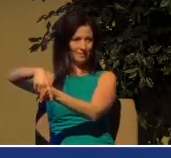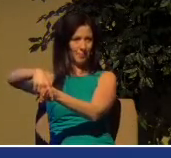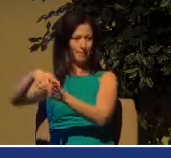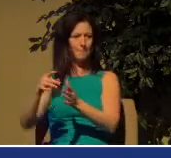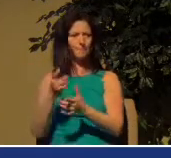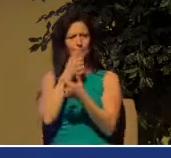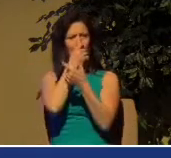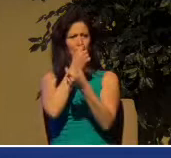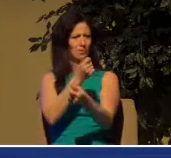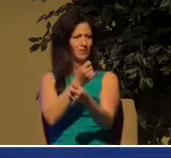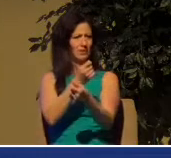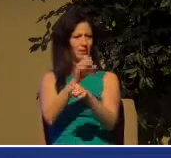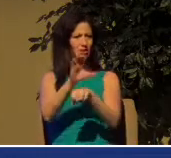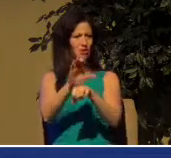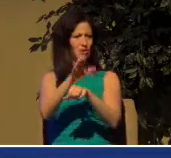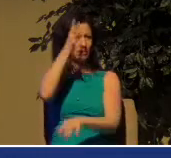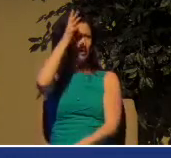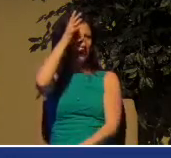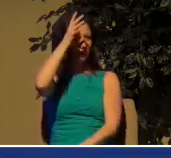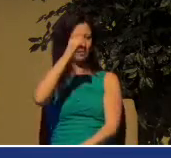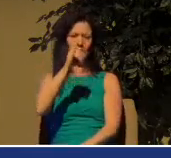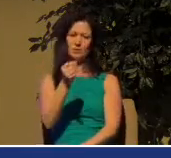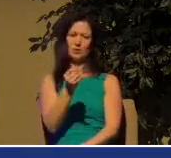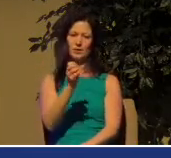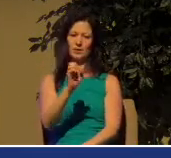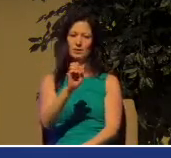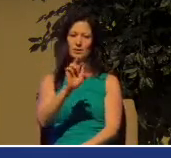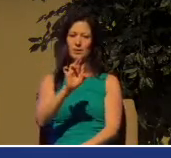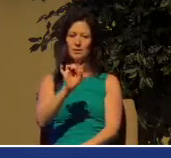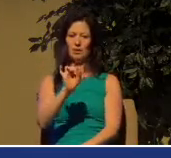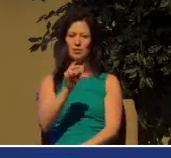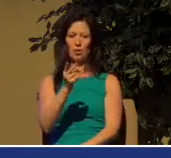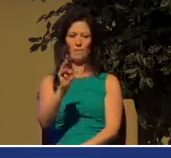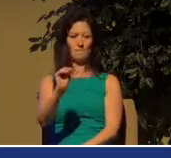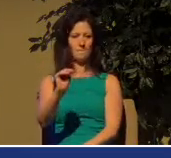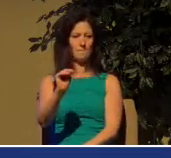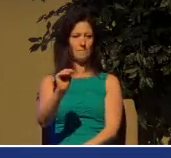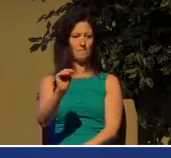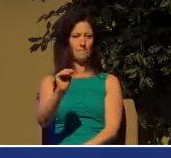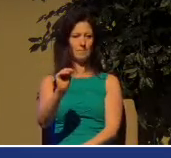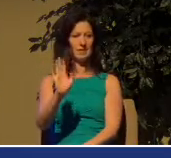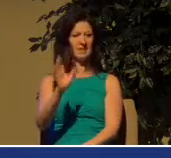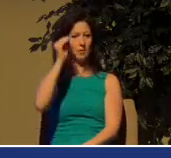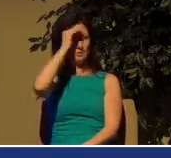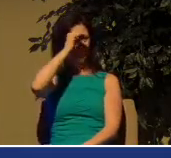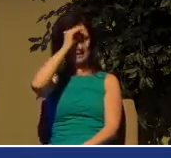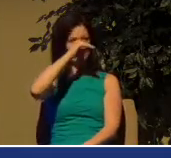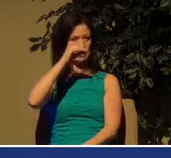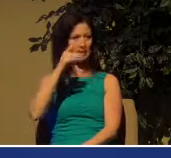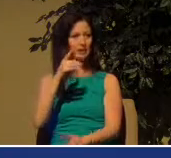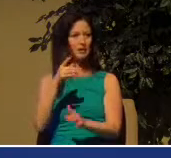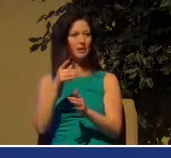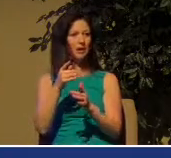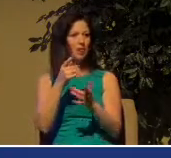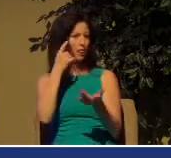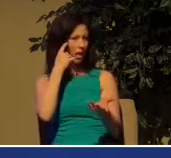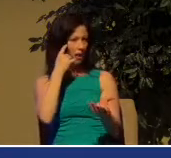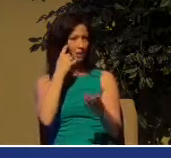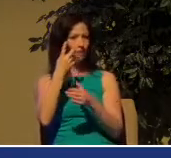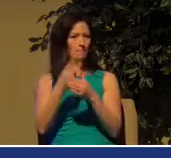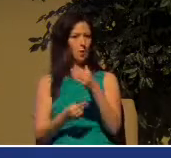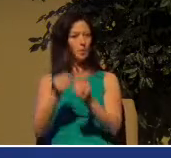father Jerome was of the opinion that the two donkeys here represented Jew